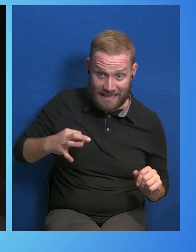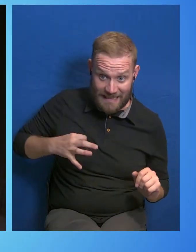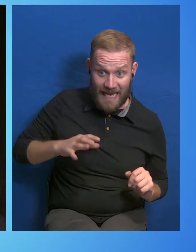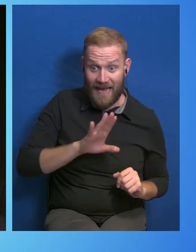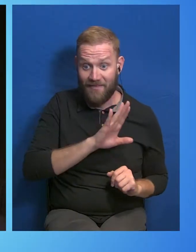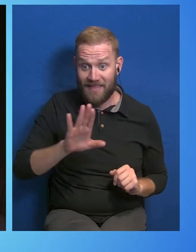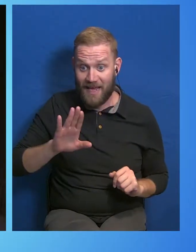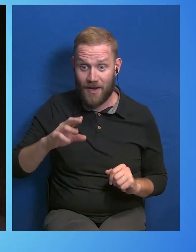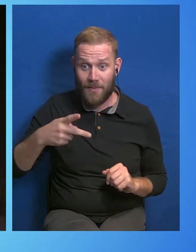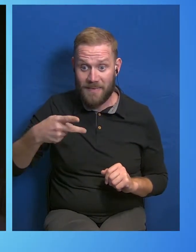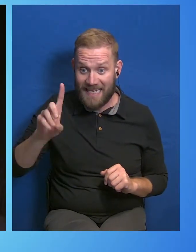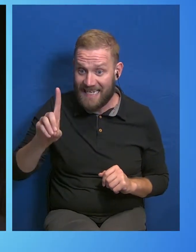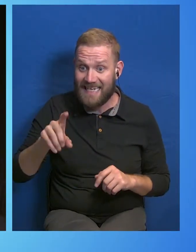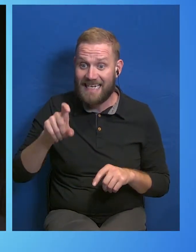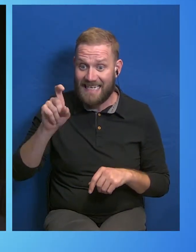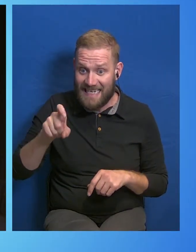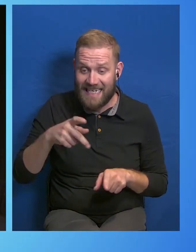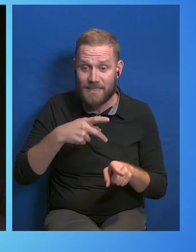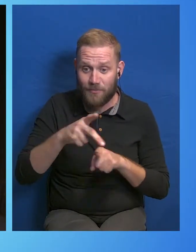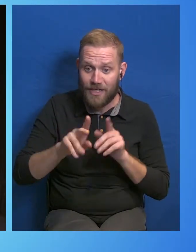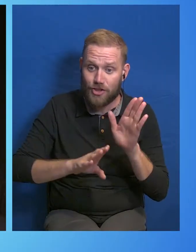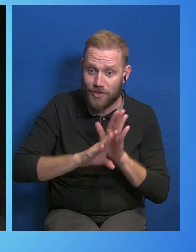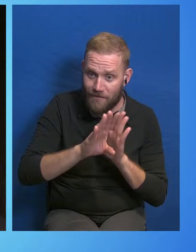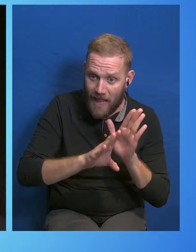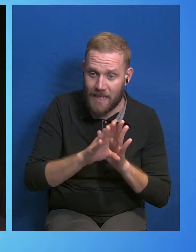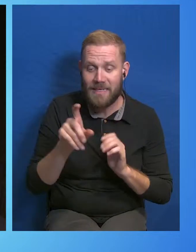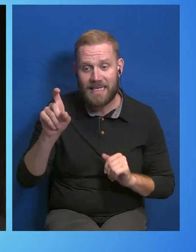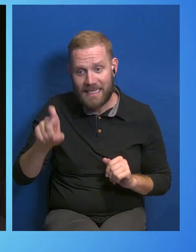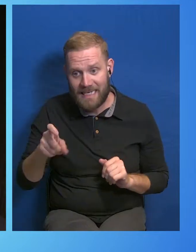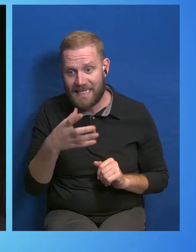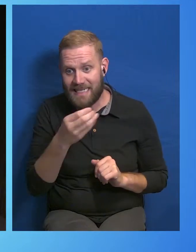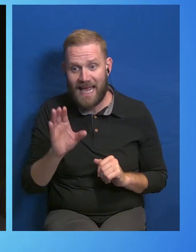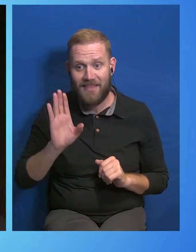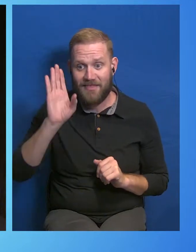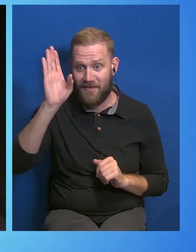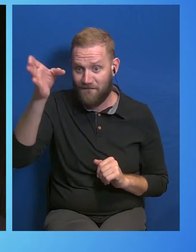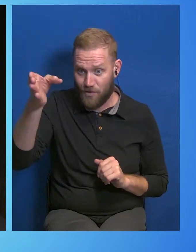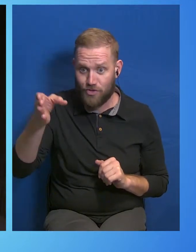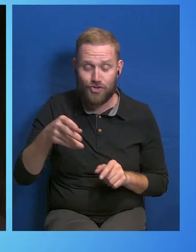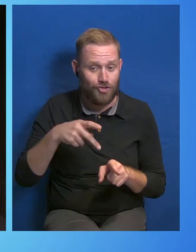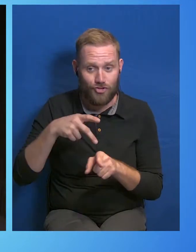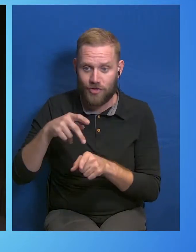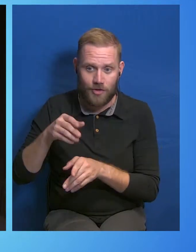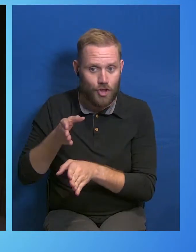professional development, and their future career growth,